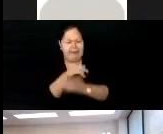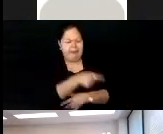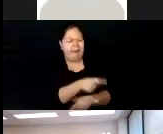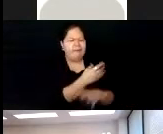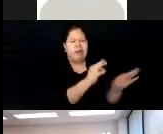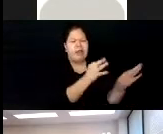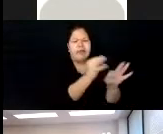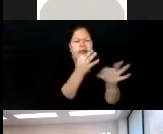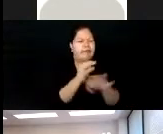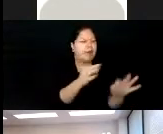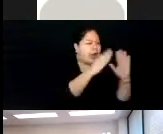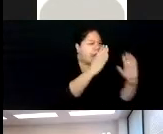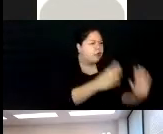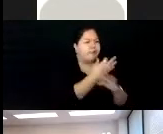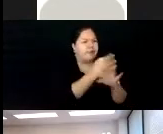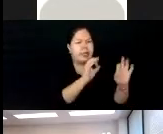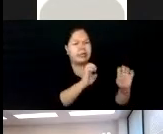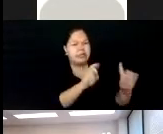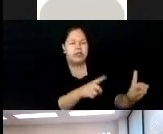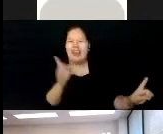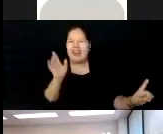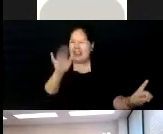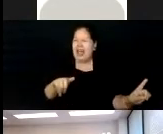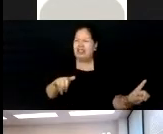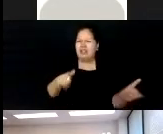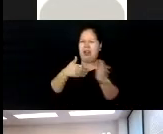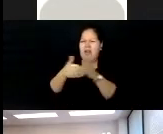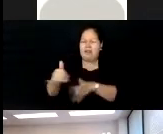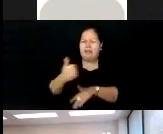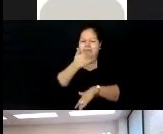is another common and widespread fallacy.